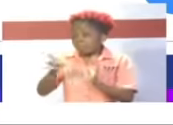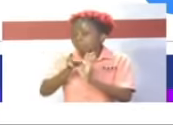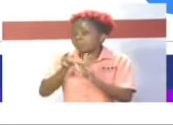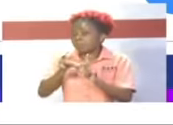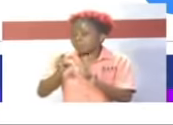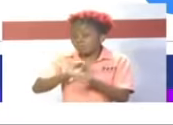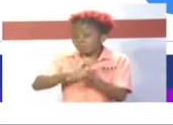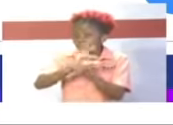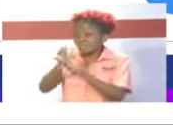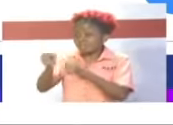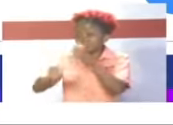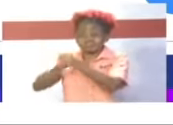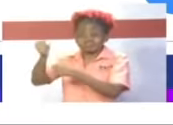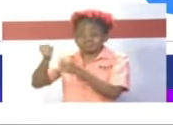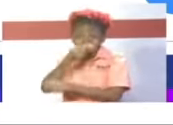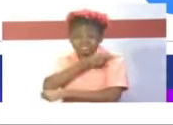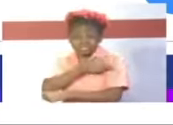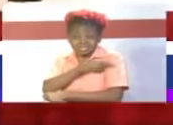resumption of school?